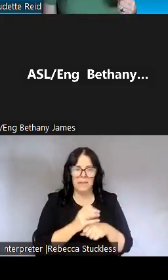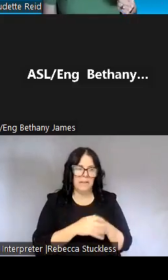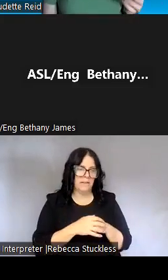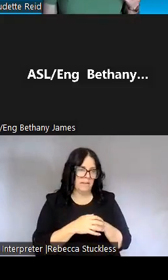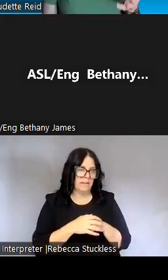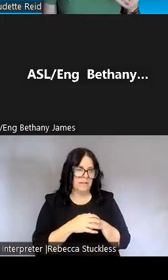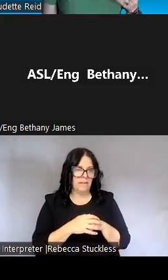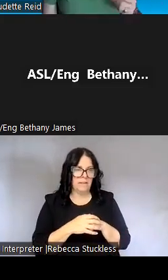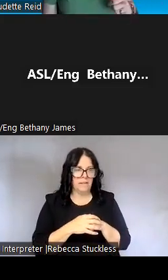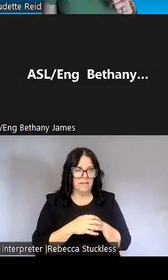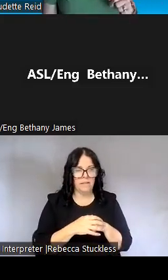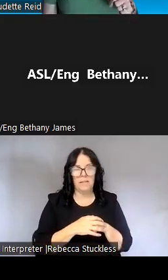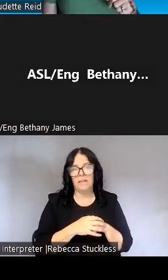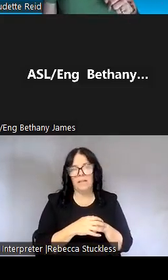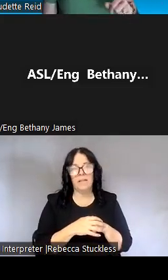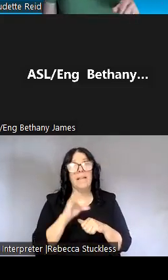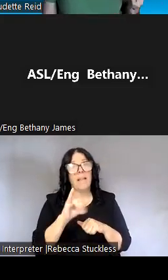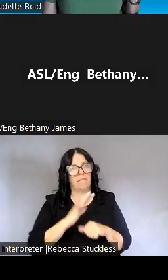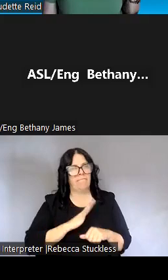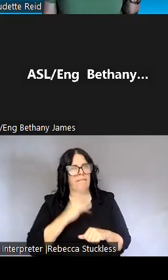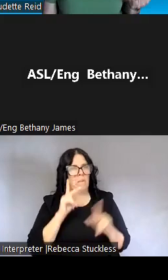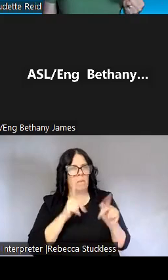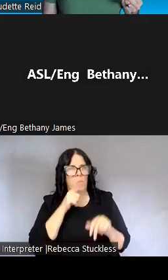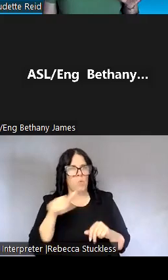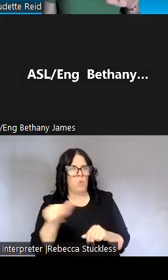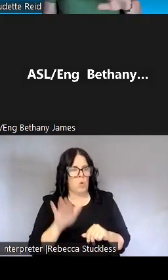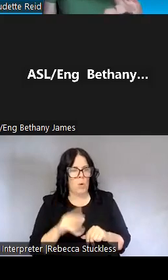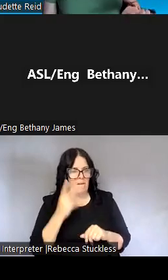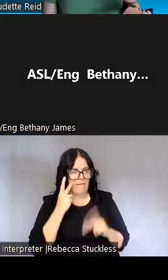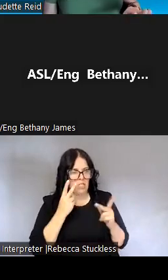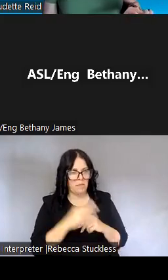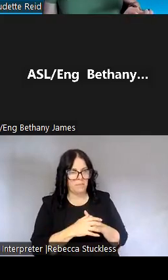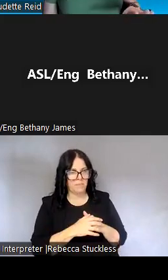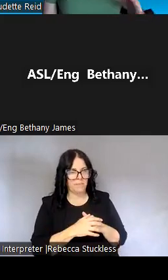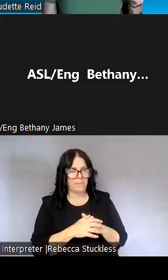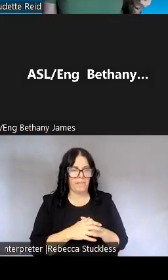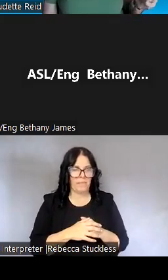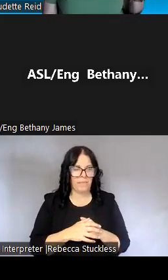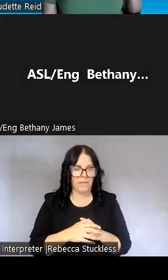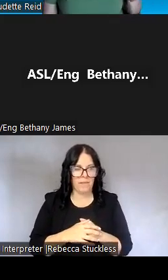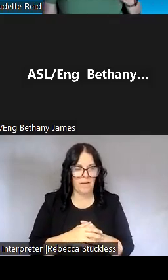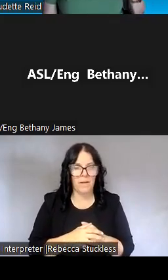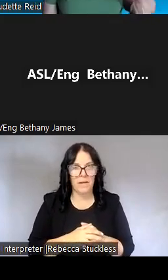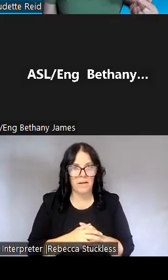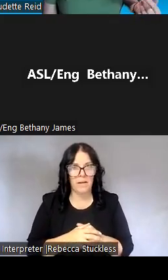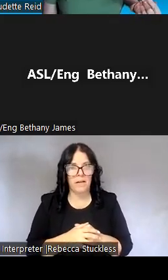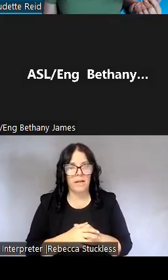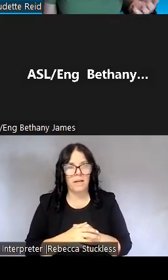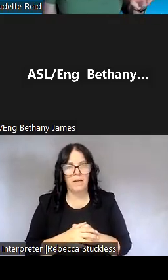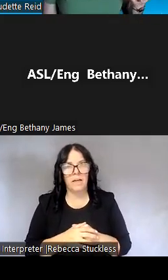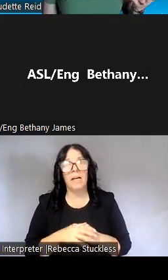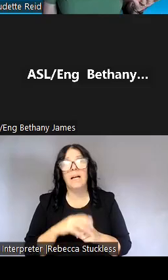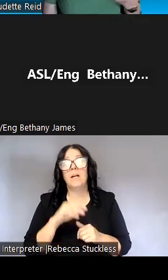for people who have low vision issues. And the input is through a touch screen or voice to